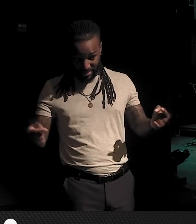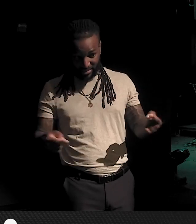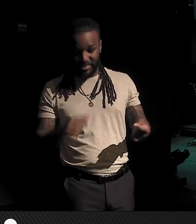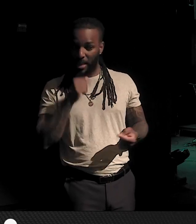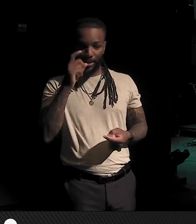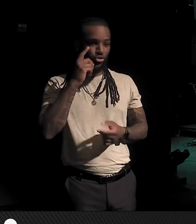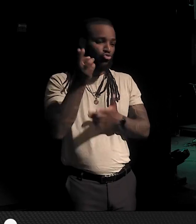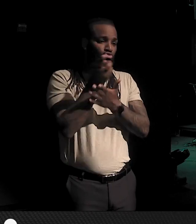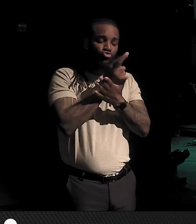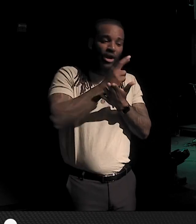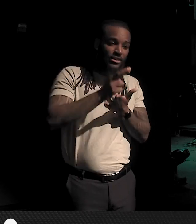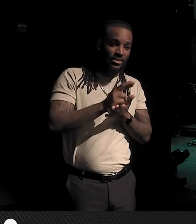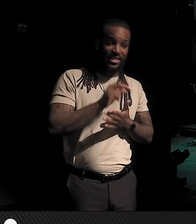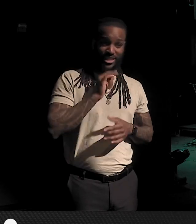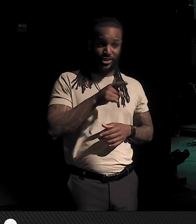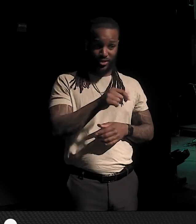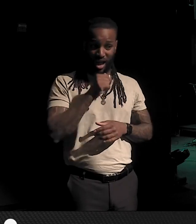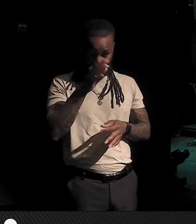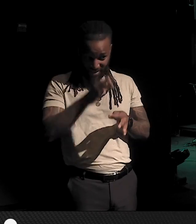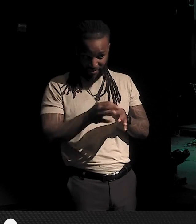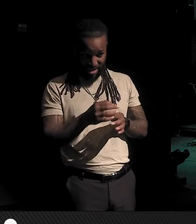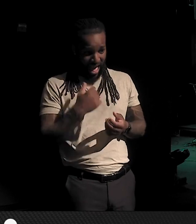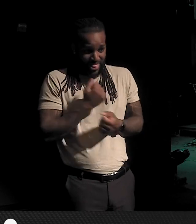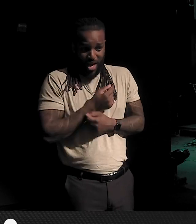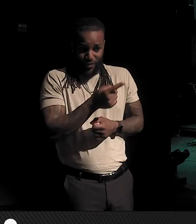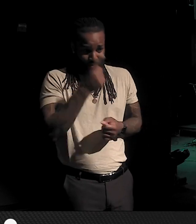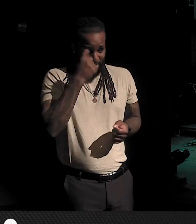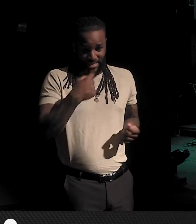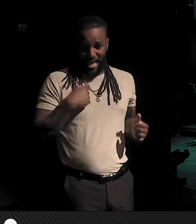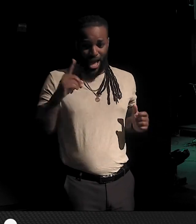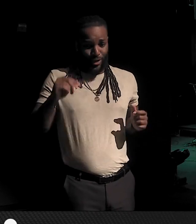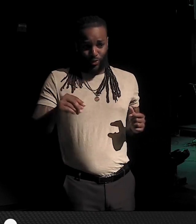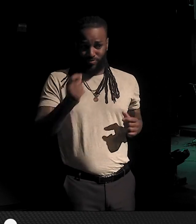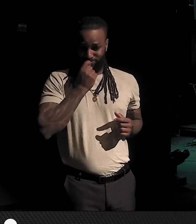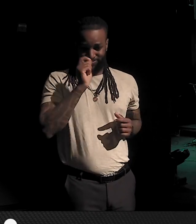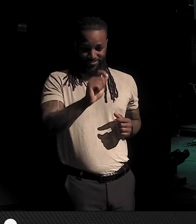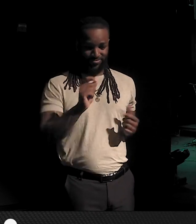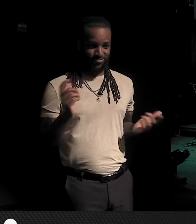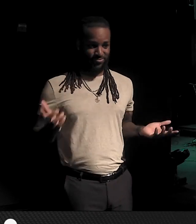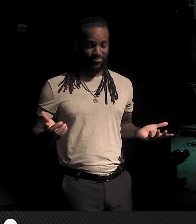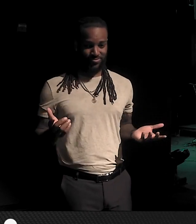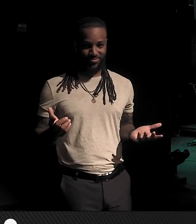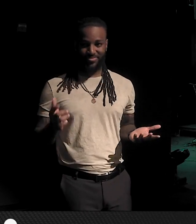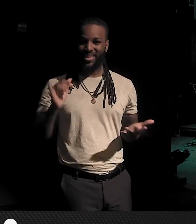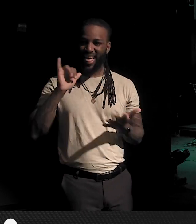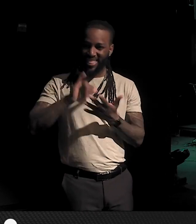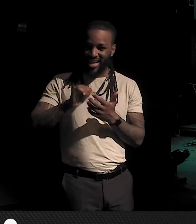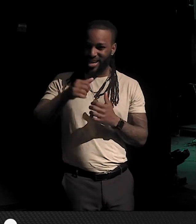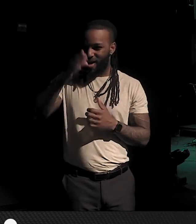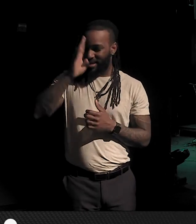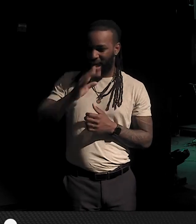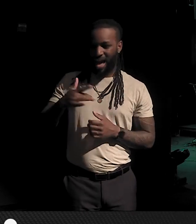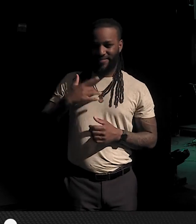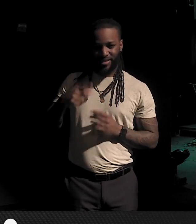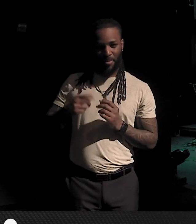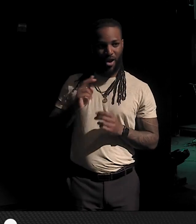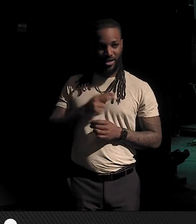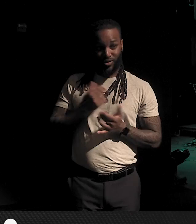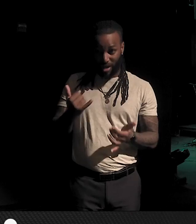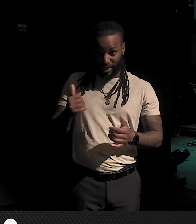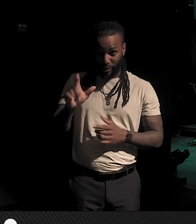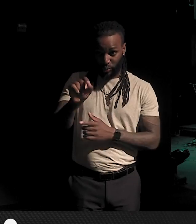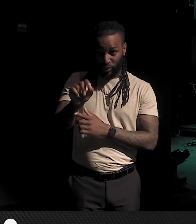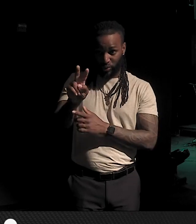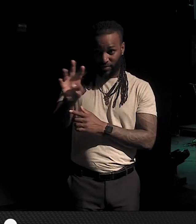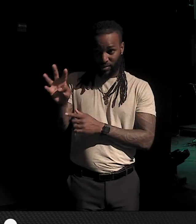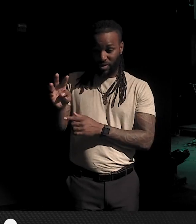because you're righteous. In fact, you're currently unfaithful. I just love you because I love you. That's how he feels about us, 2024. He loves